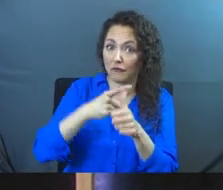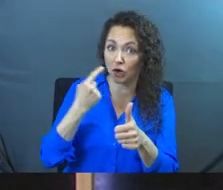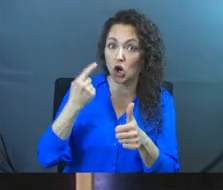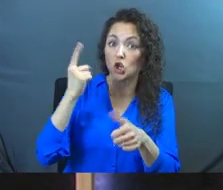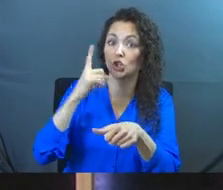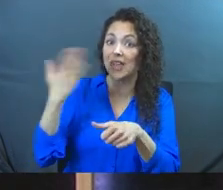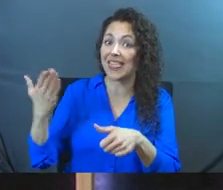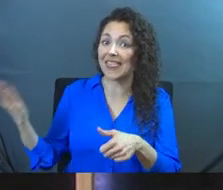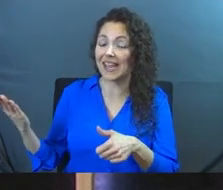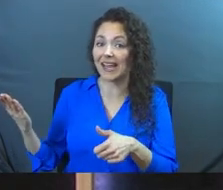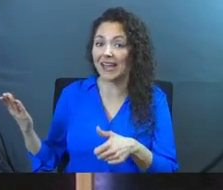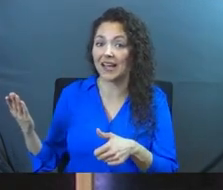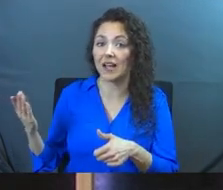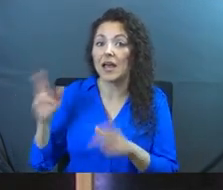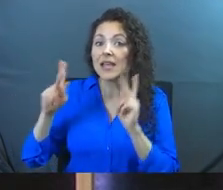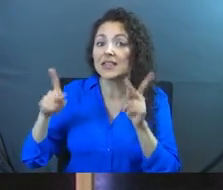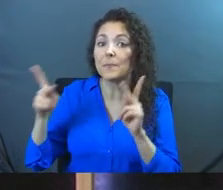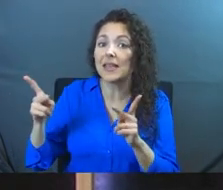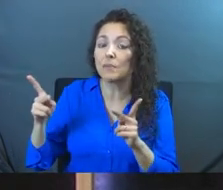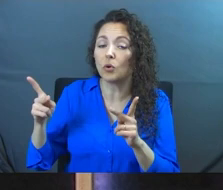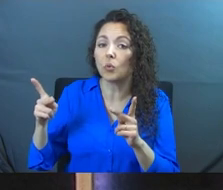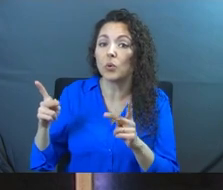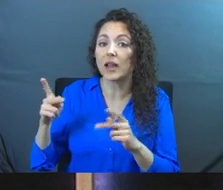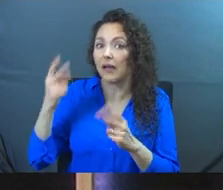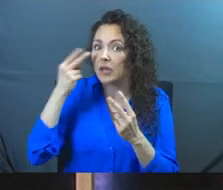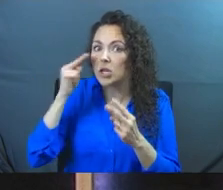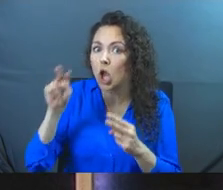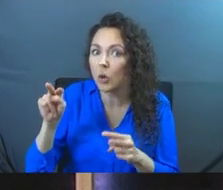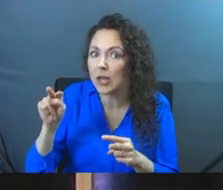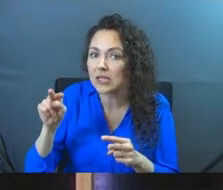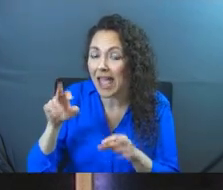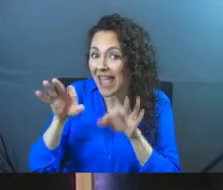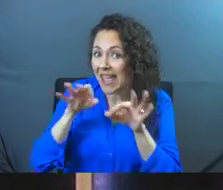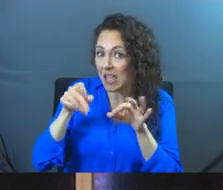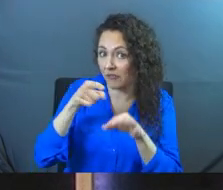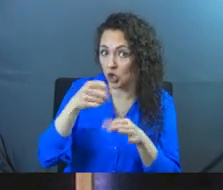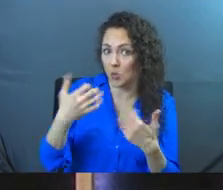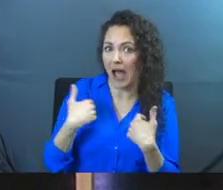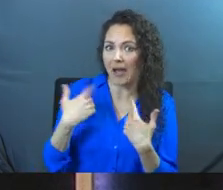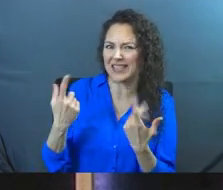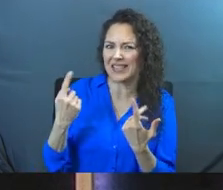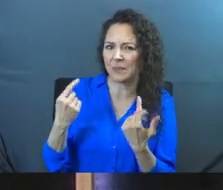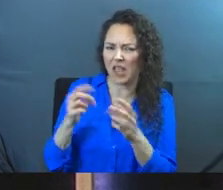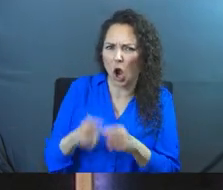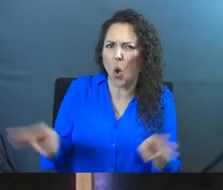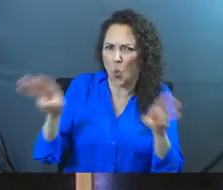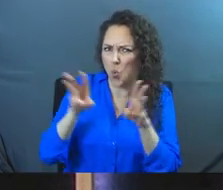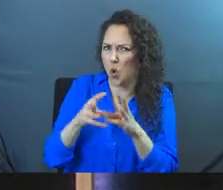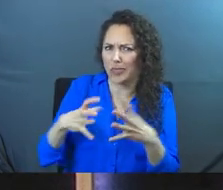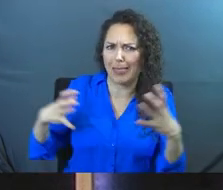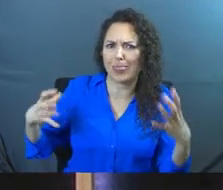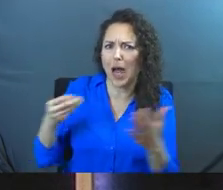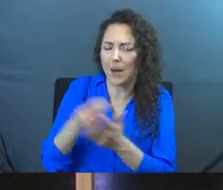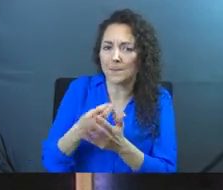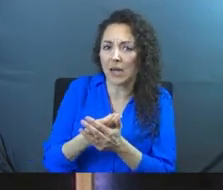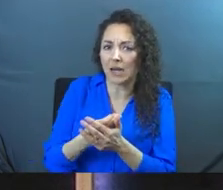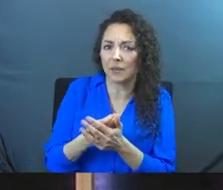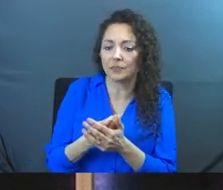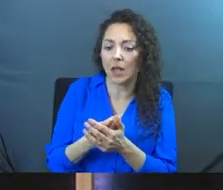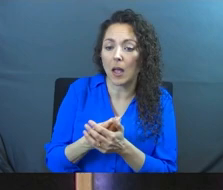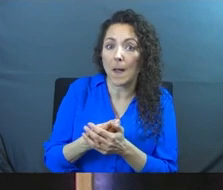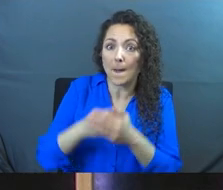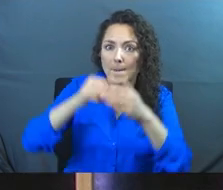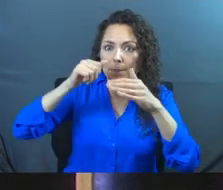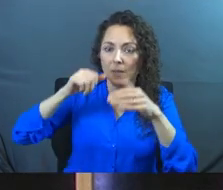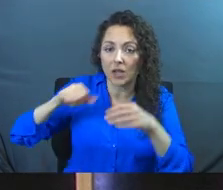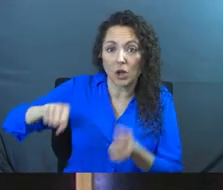that listeners would have noticed is that if you had something really valuable, very important, or worth a lot of money, the very common practice would be to